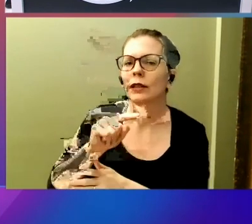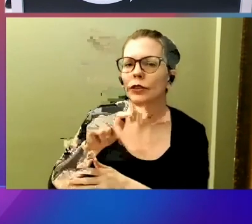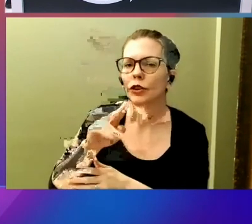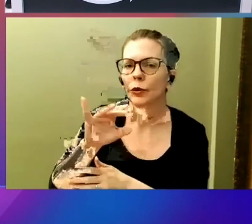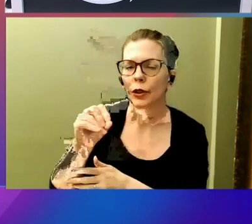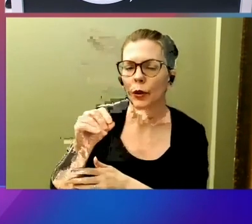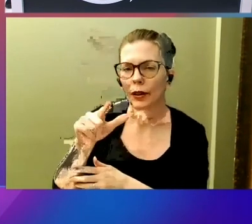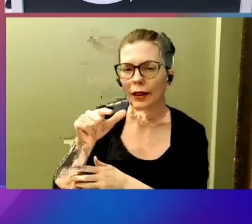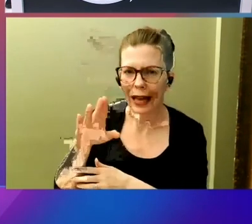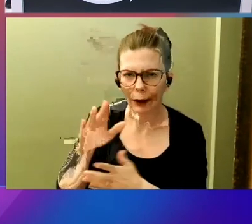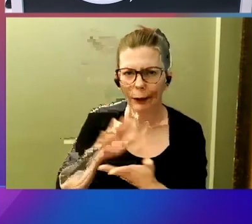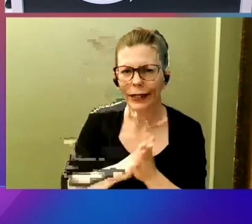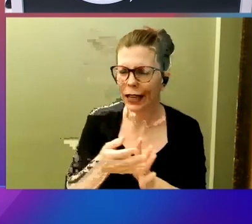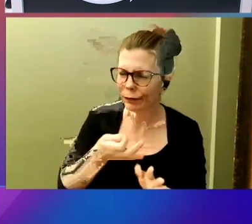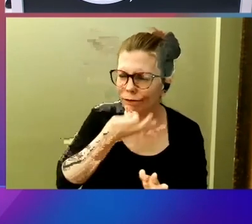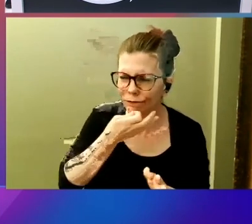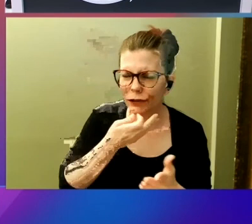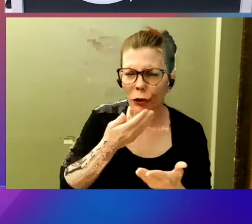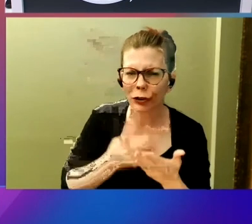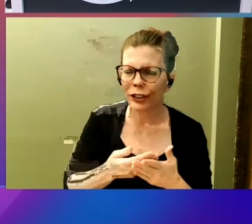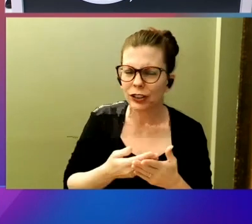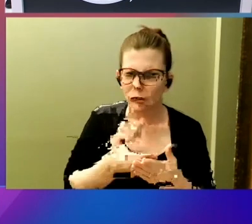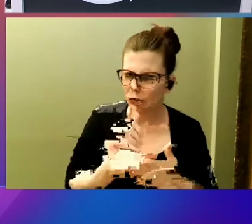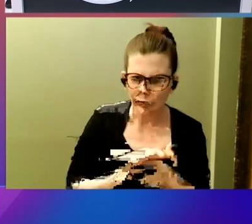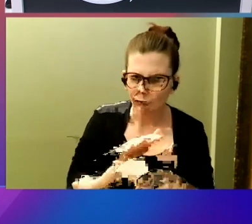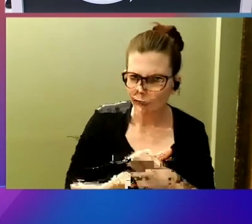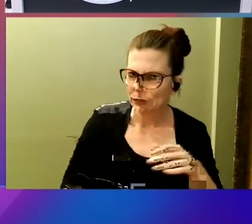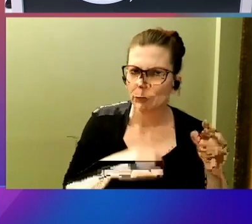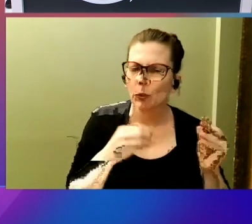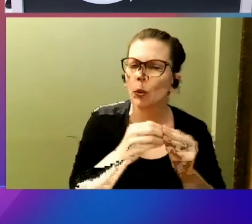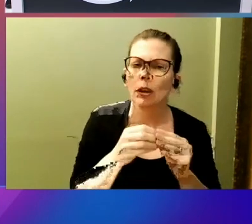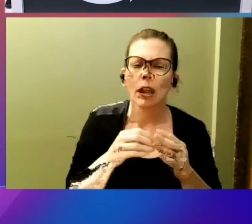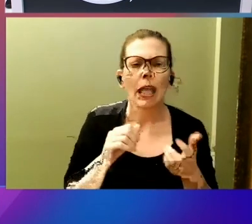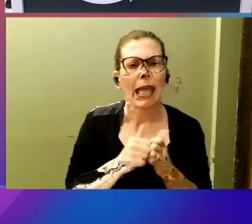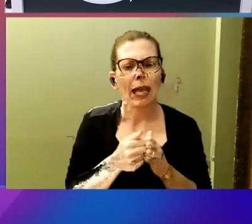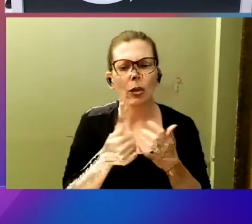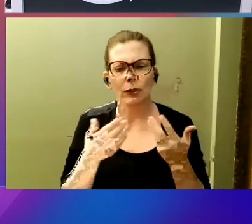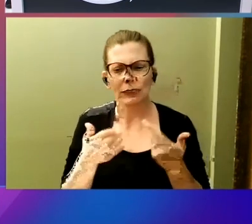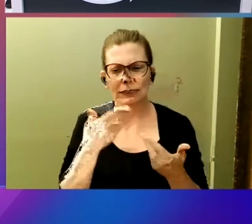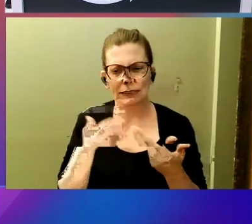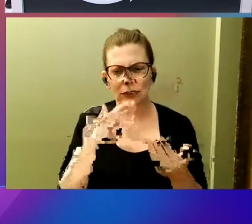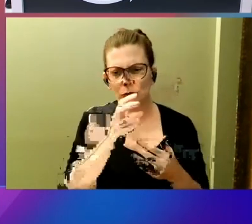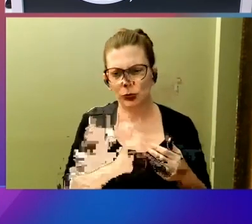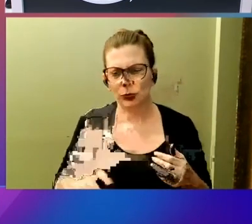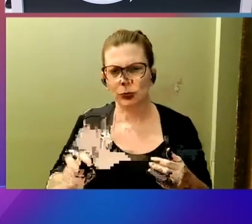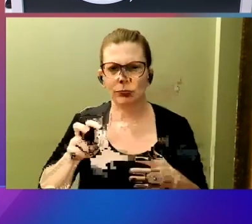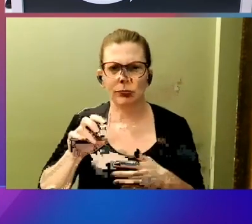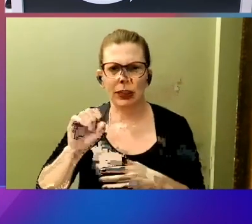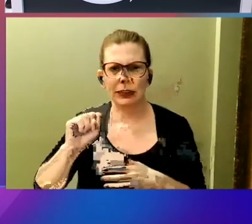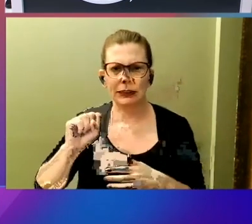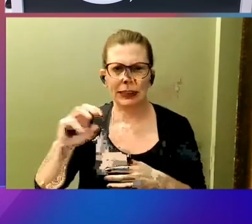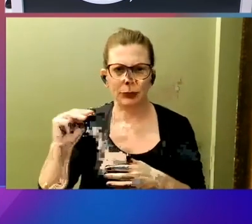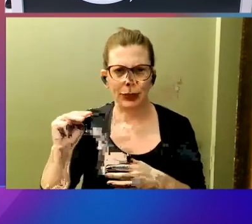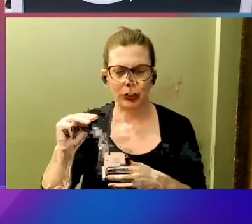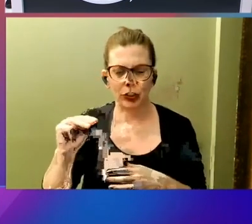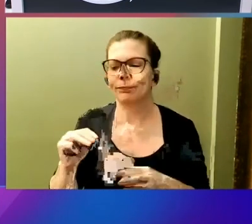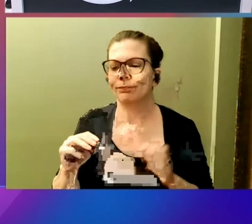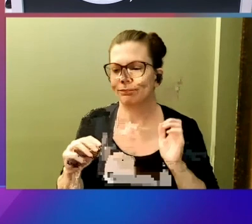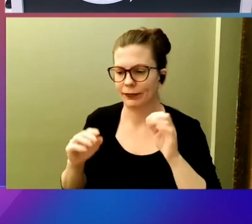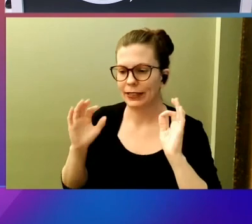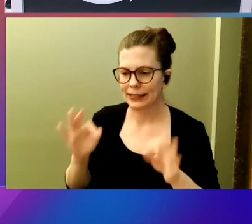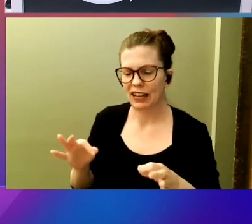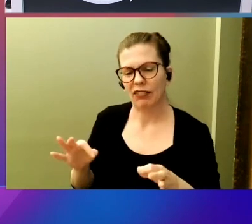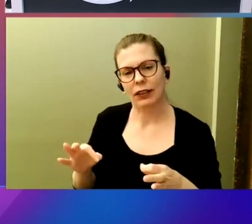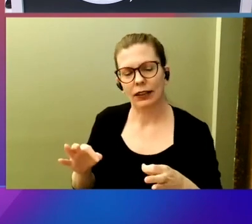that then it's not enough. How easy it is then to move to SageMaker? Yes, definitely. So you've got a couple